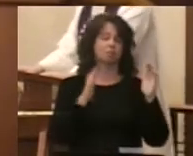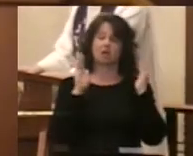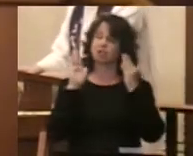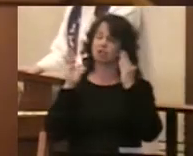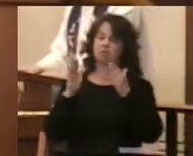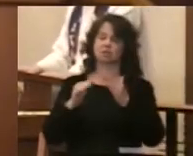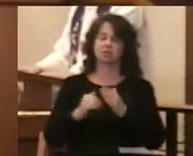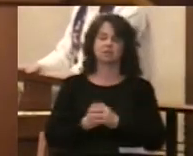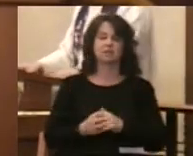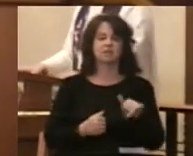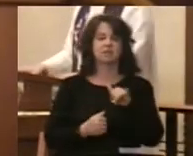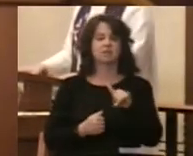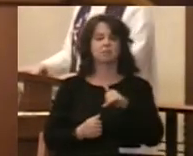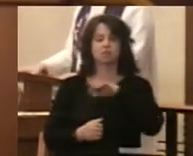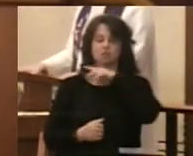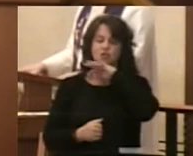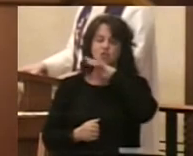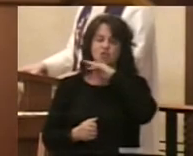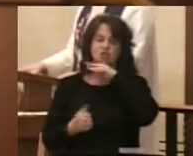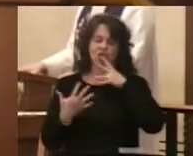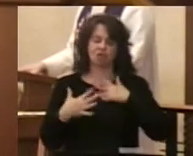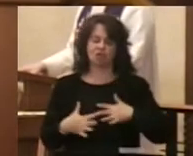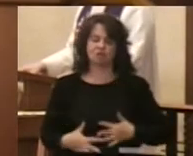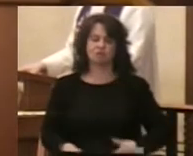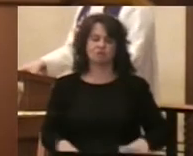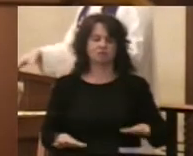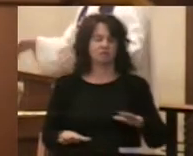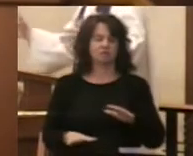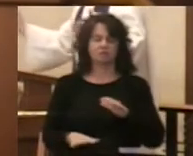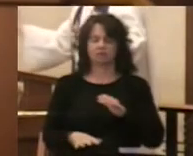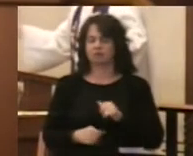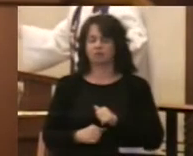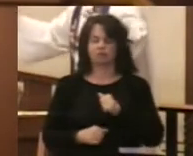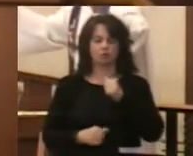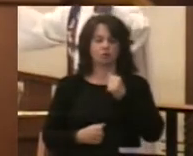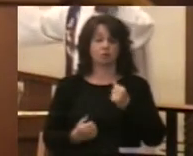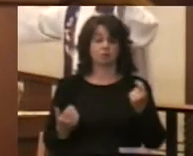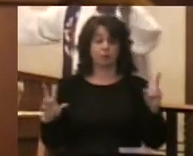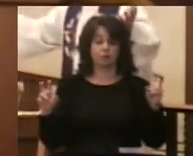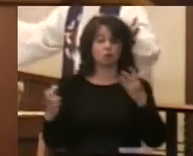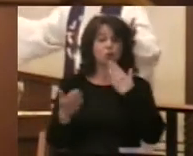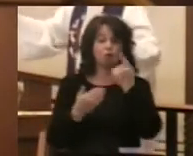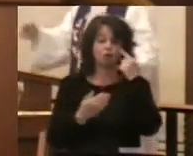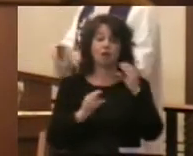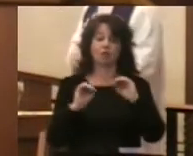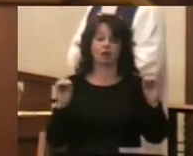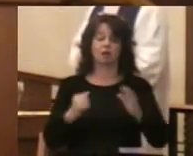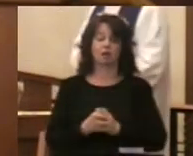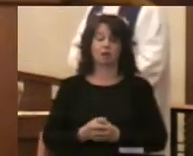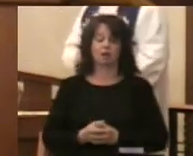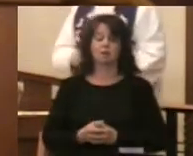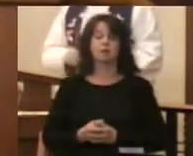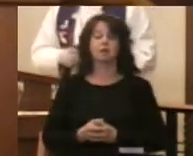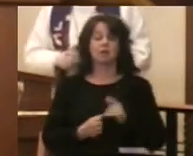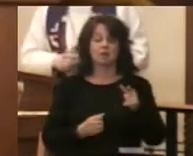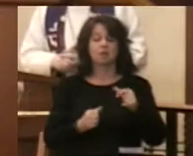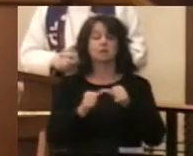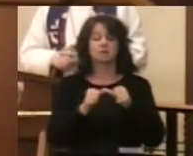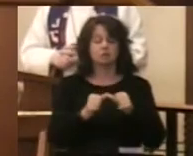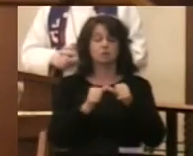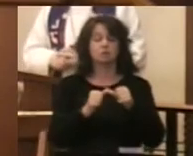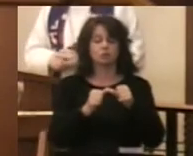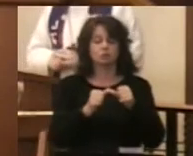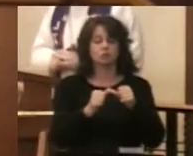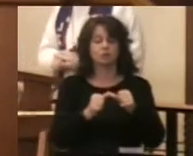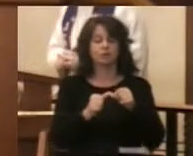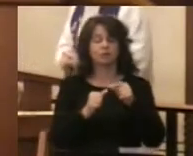dirty loincloth, they were good for nothing. And much of Jeremiah goes on like this. It is a Jeremiad,